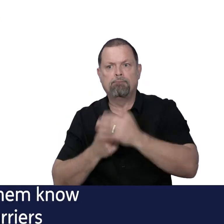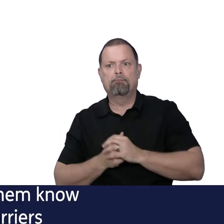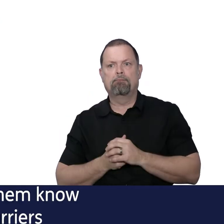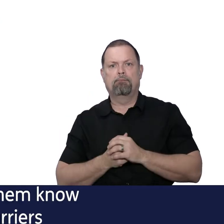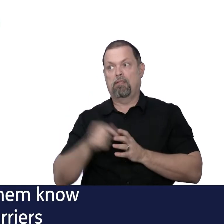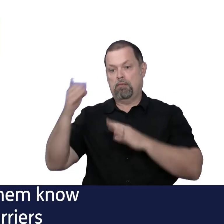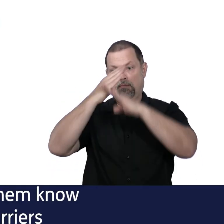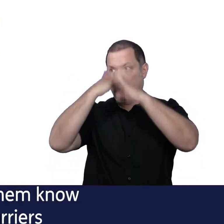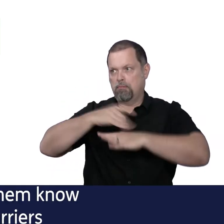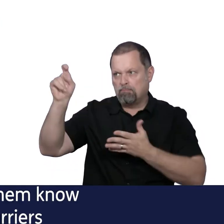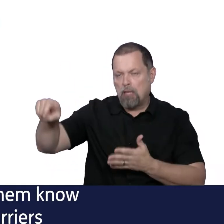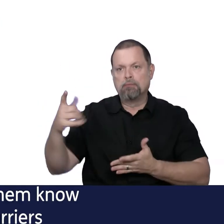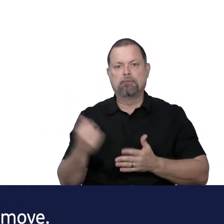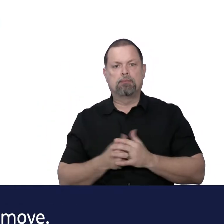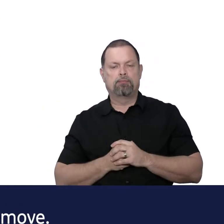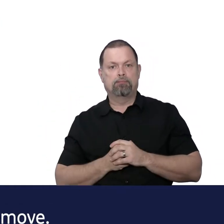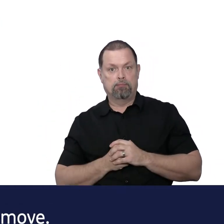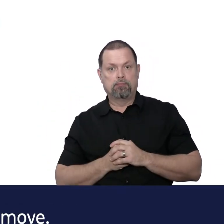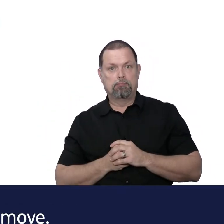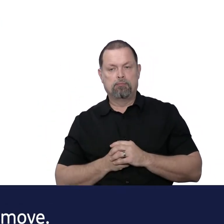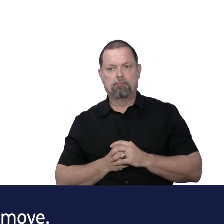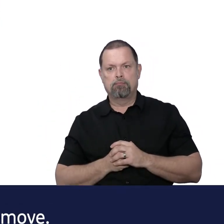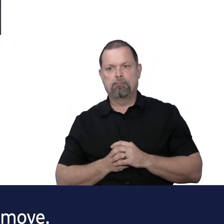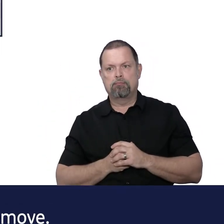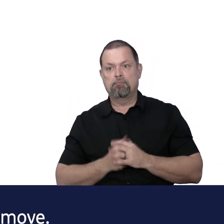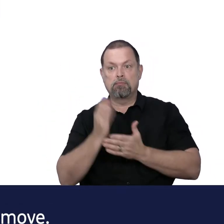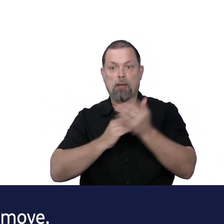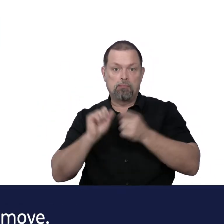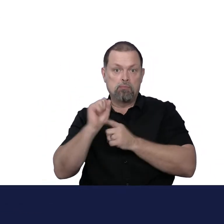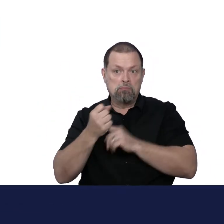to let them know that there were barriers that they need to remove.